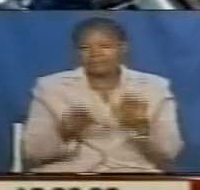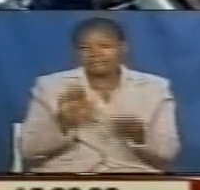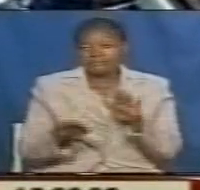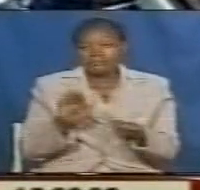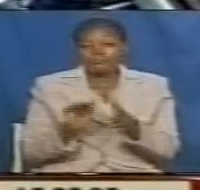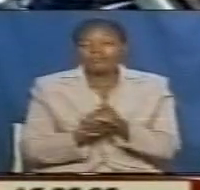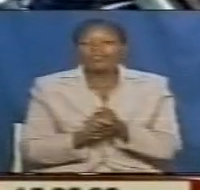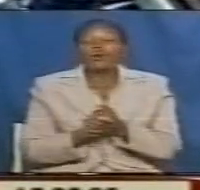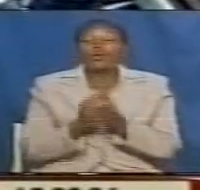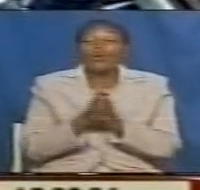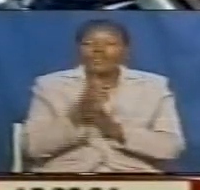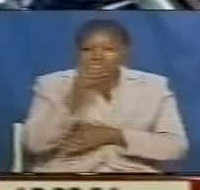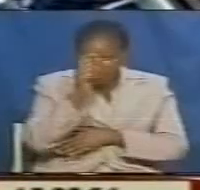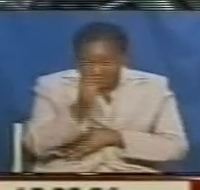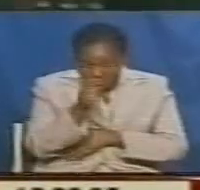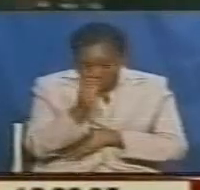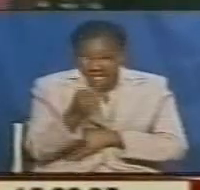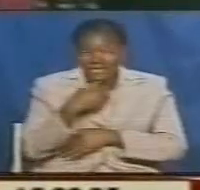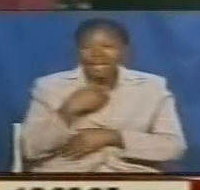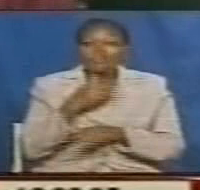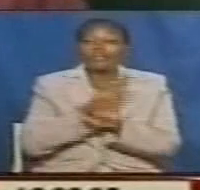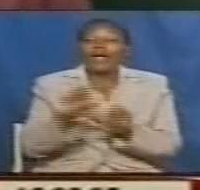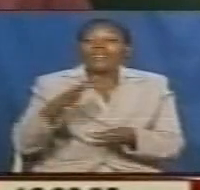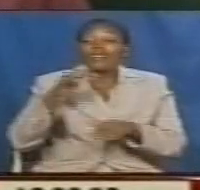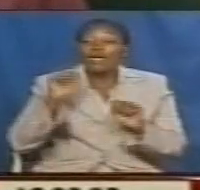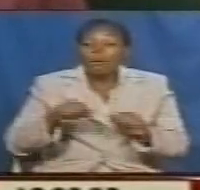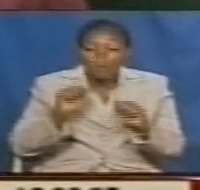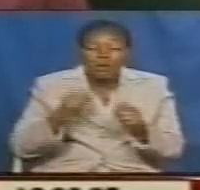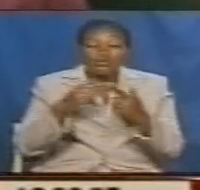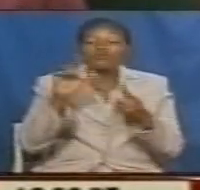Budget before presenting it to the House for approval. Sylvia Tibet, Citizen Live at 9.